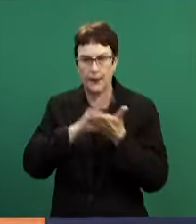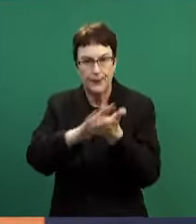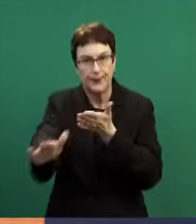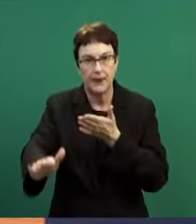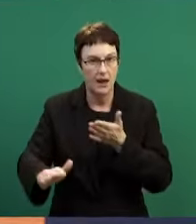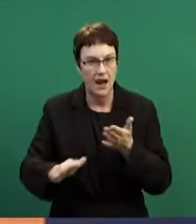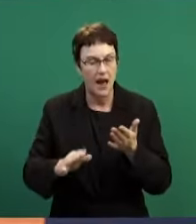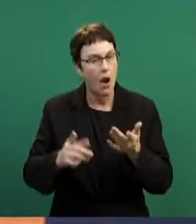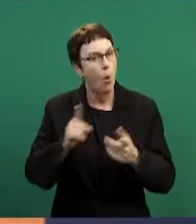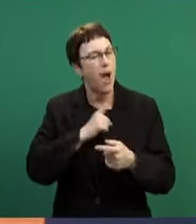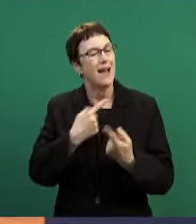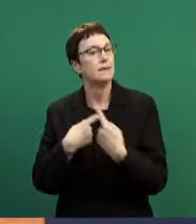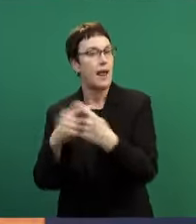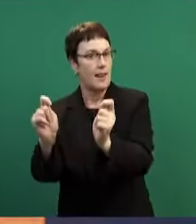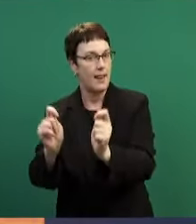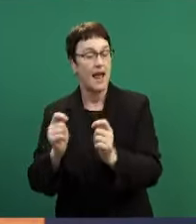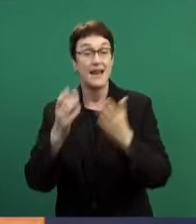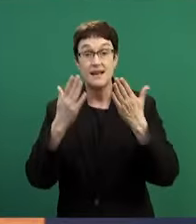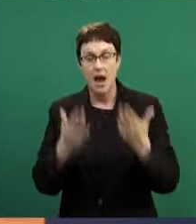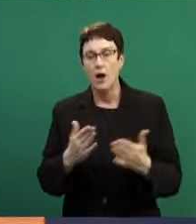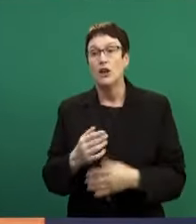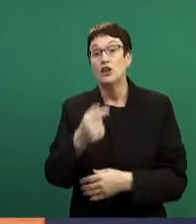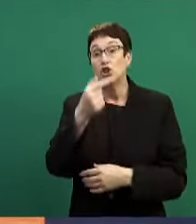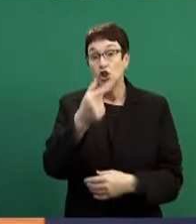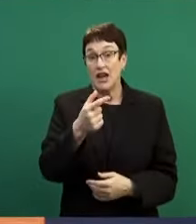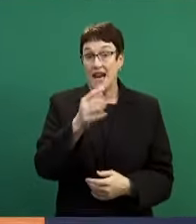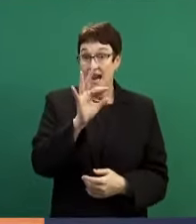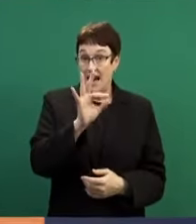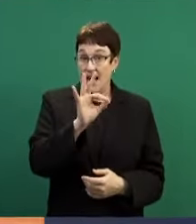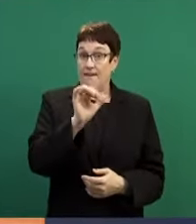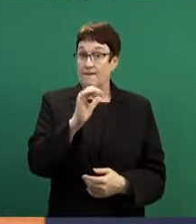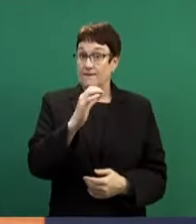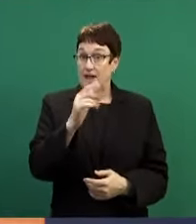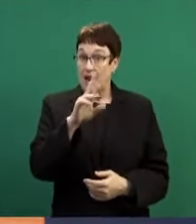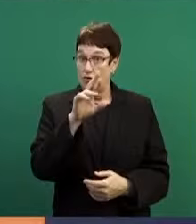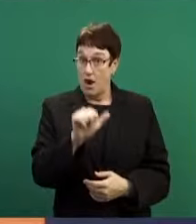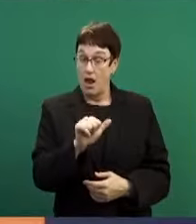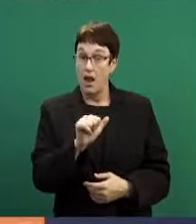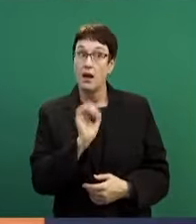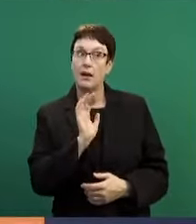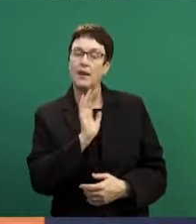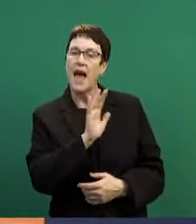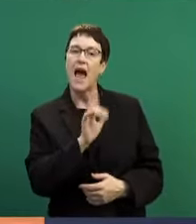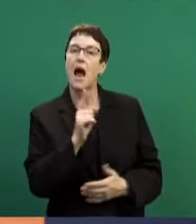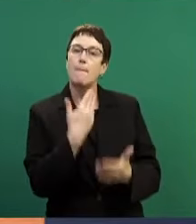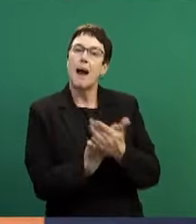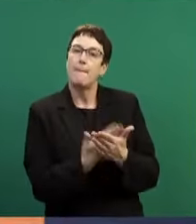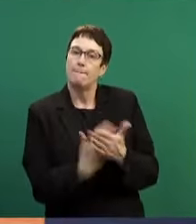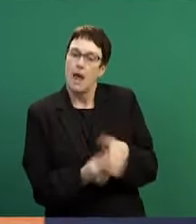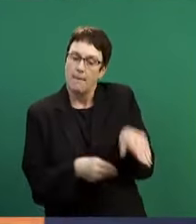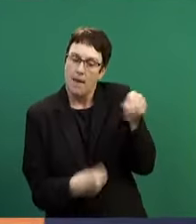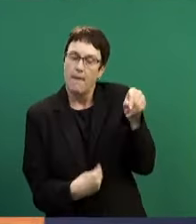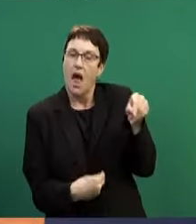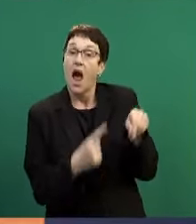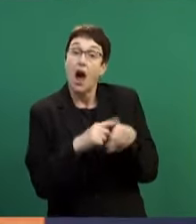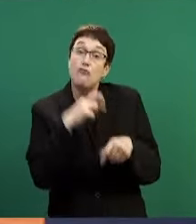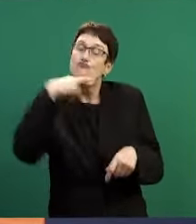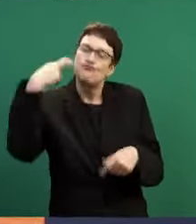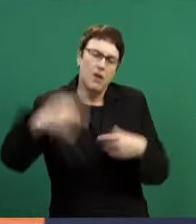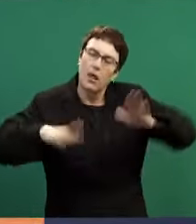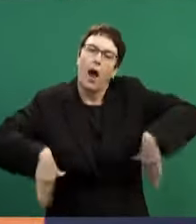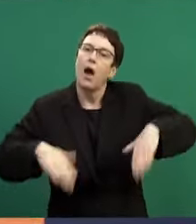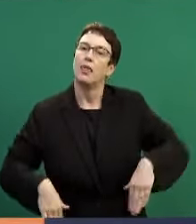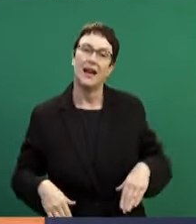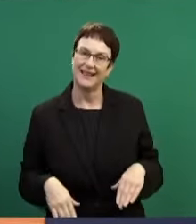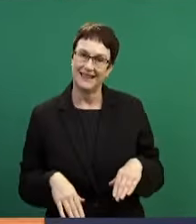The profits in GFECRA are unrealized. For you to realize them, you must sell